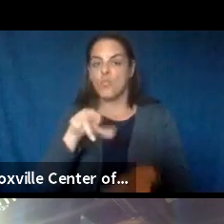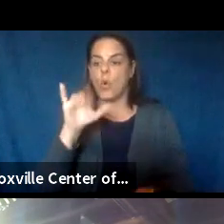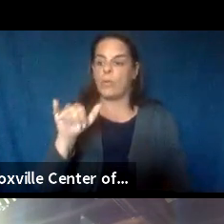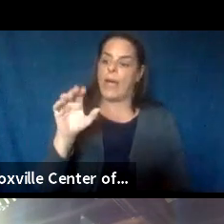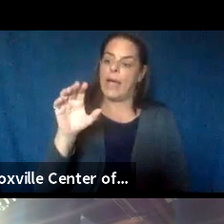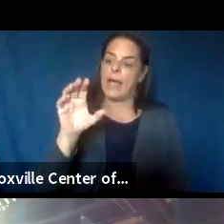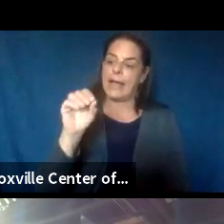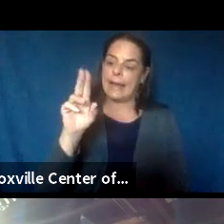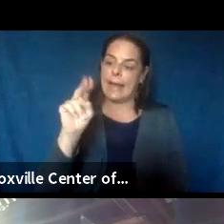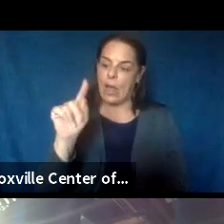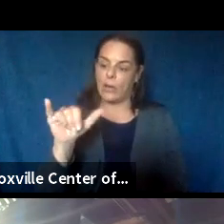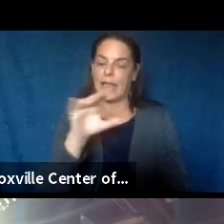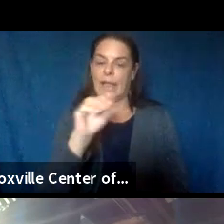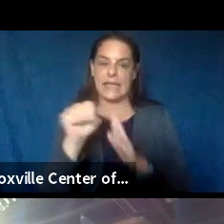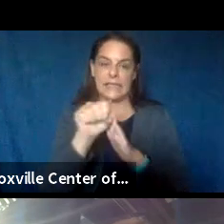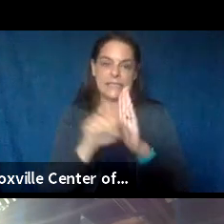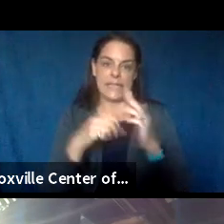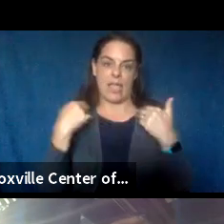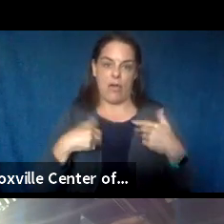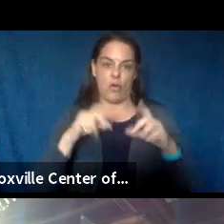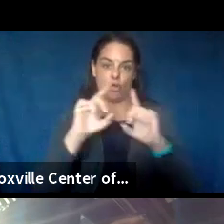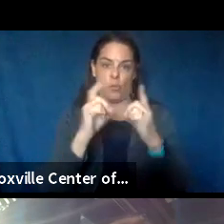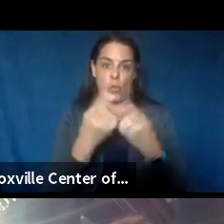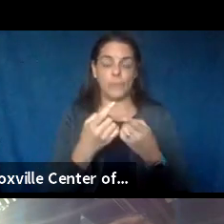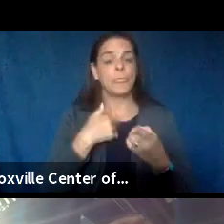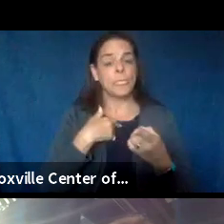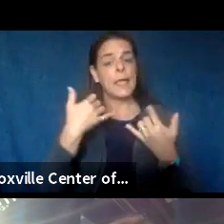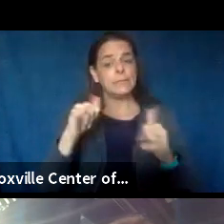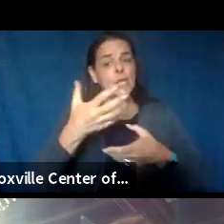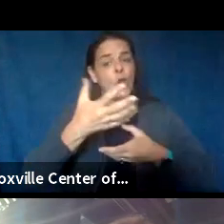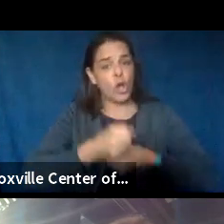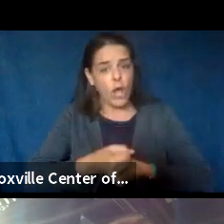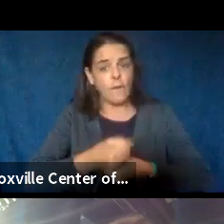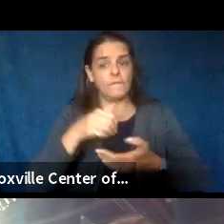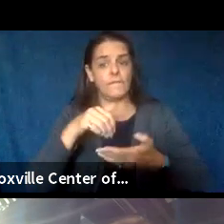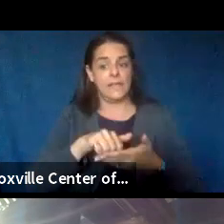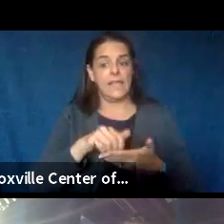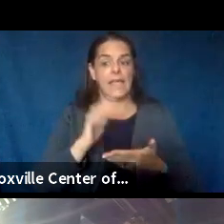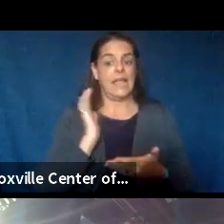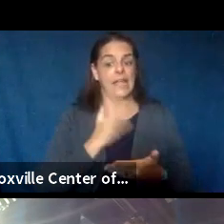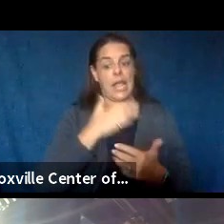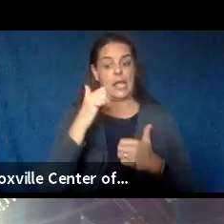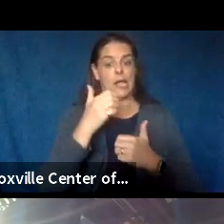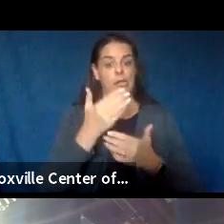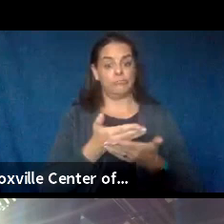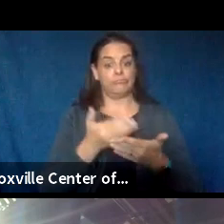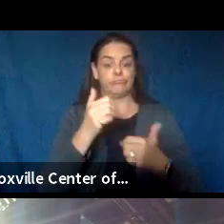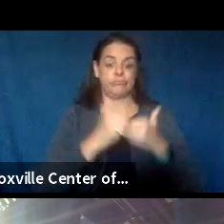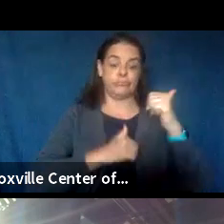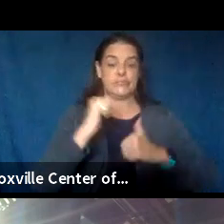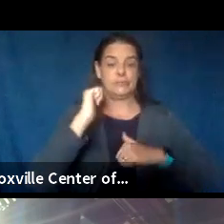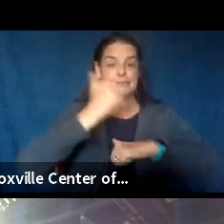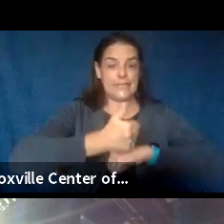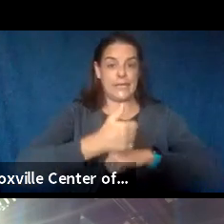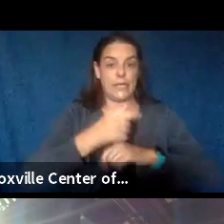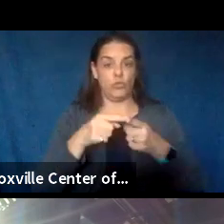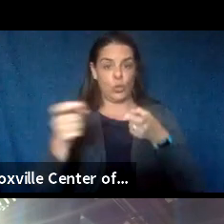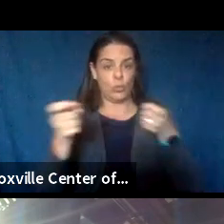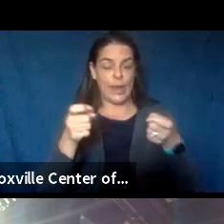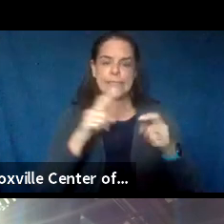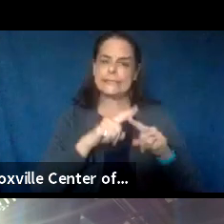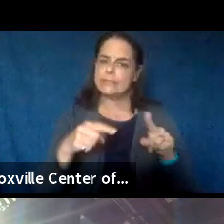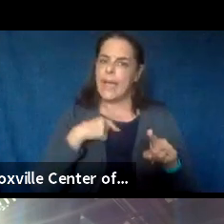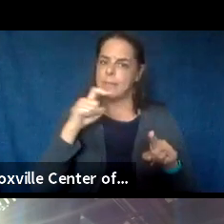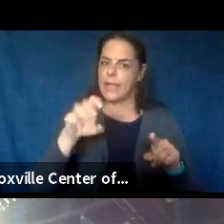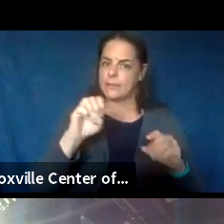health departments. I remain confident in the processes and the infrastructure we have in place to manage this. But I want to be clear